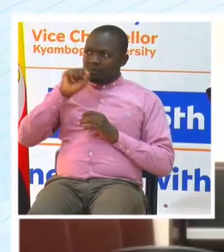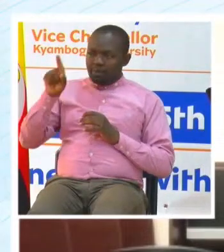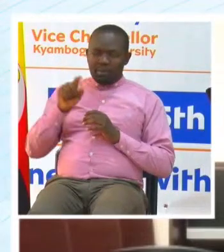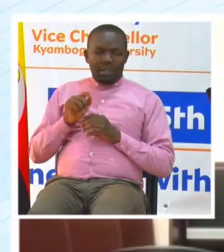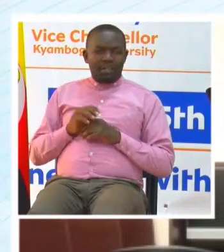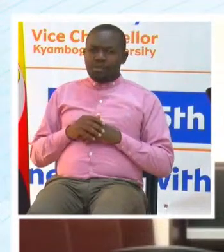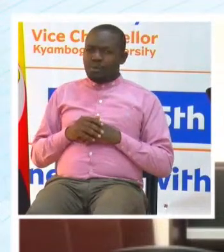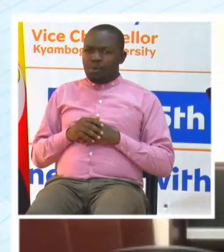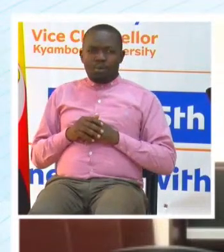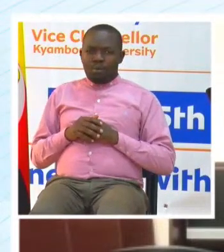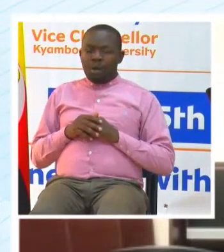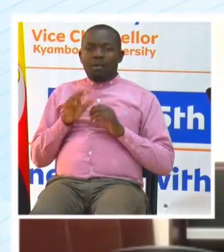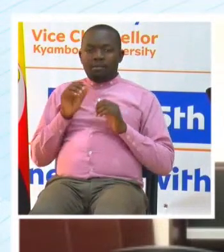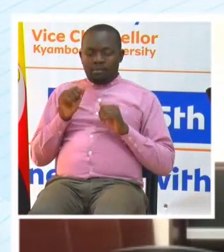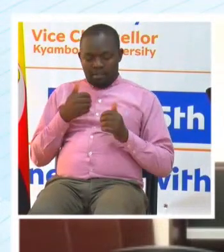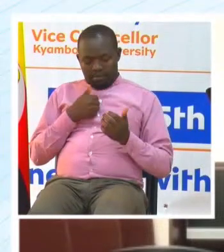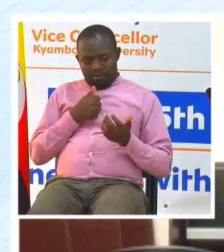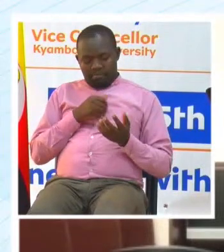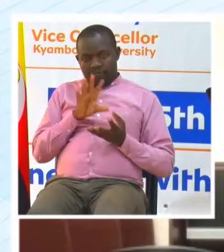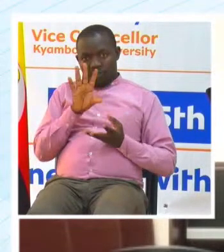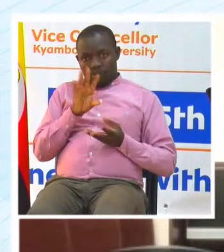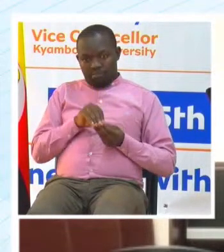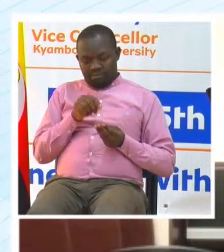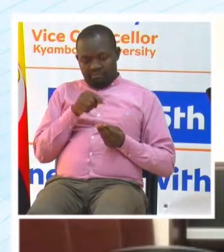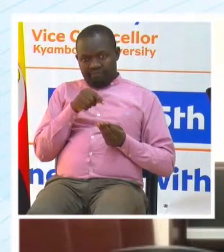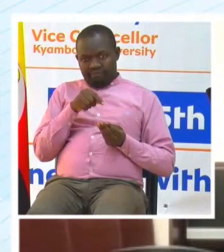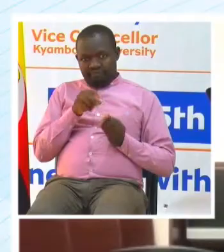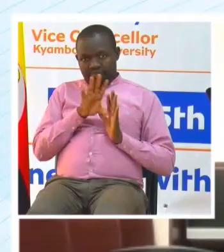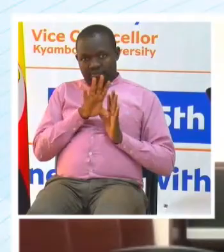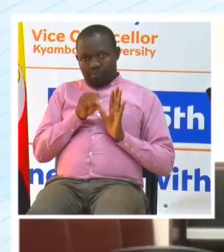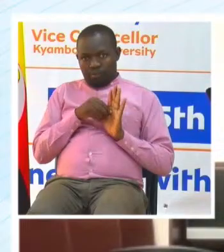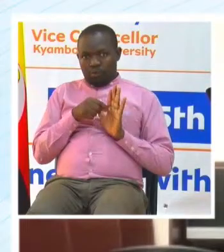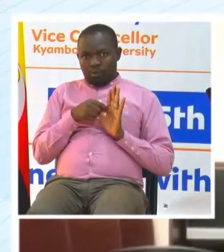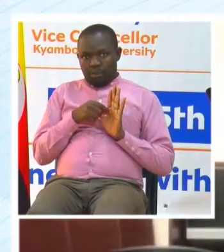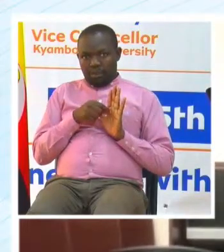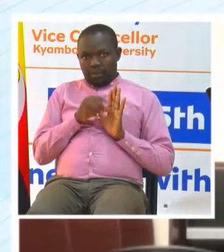your resume and all that will be speaking for you.